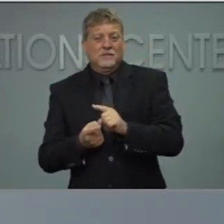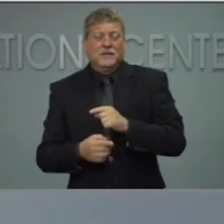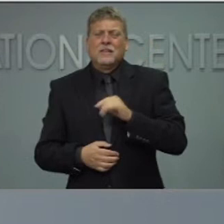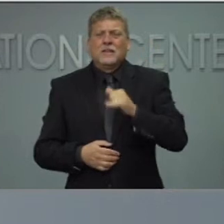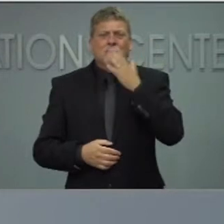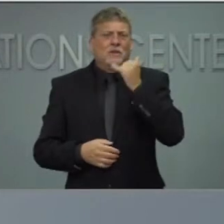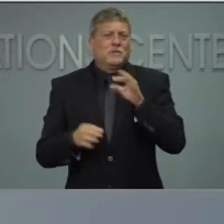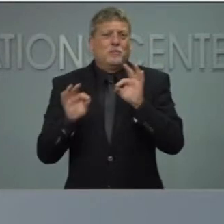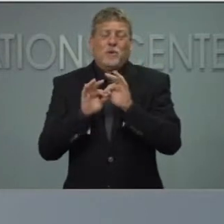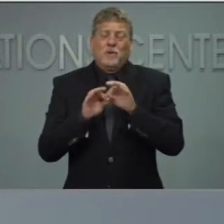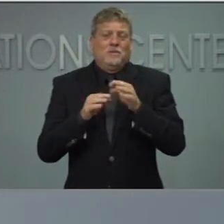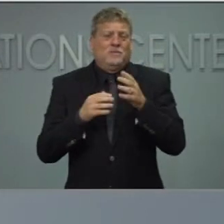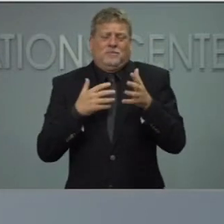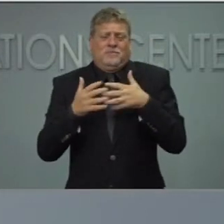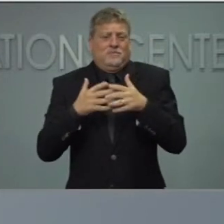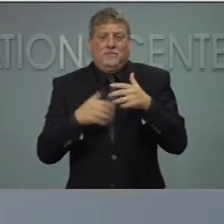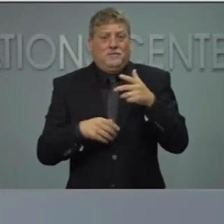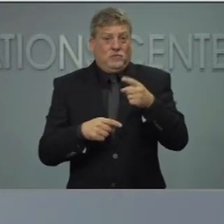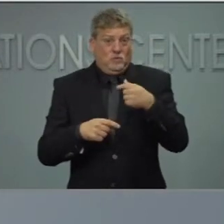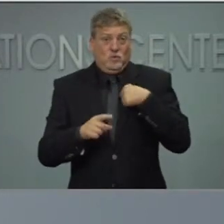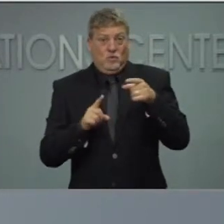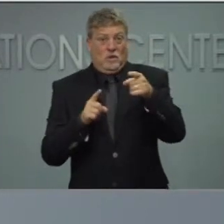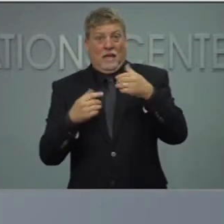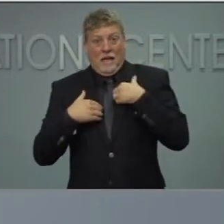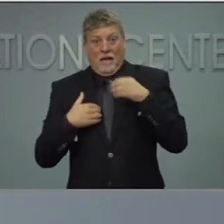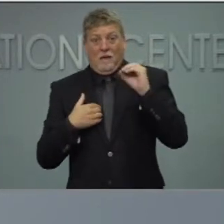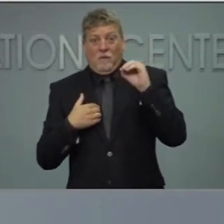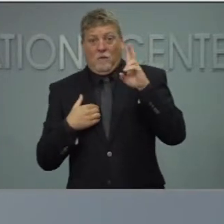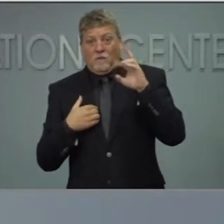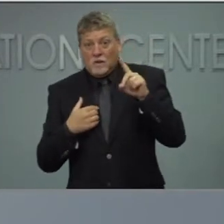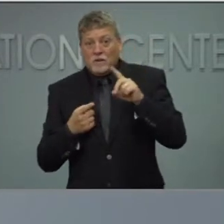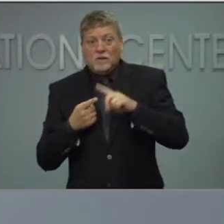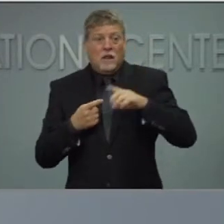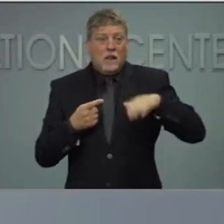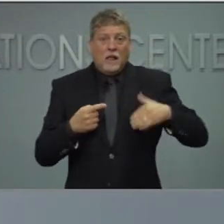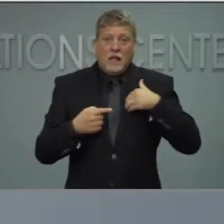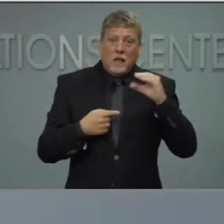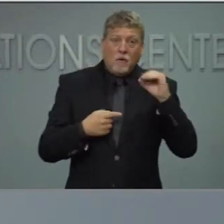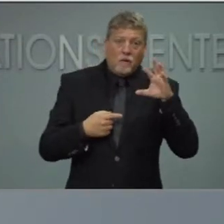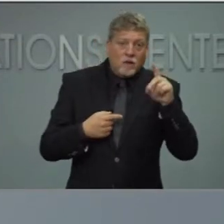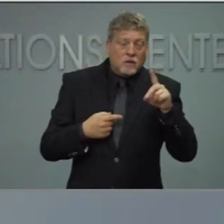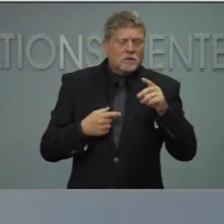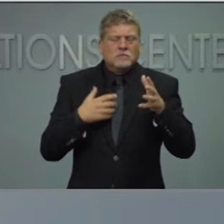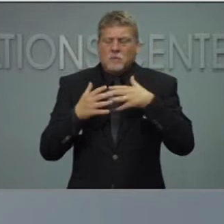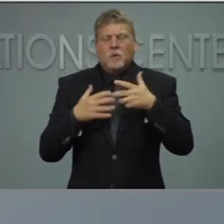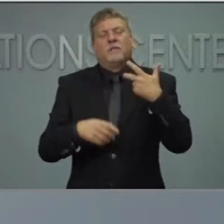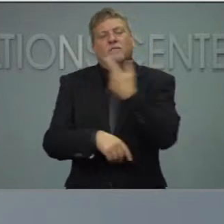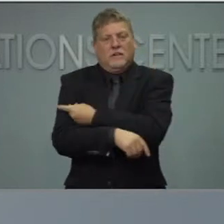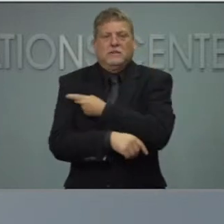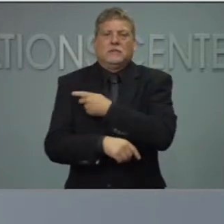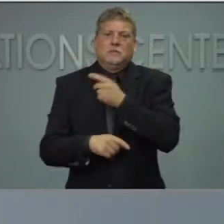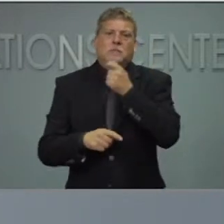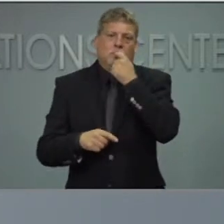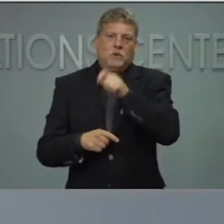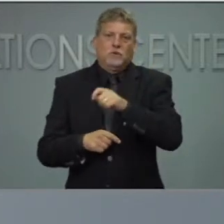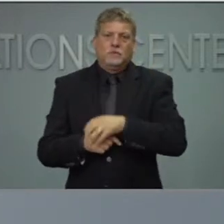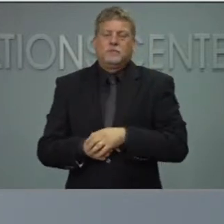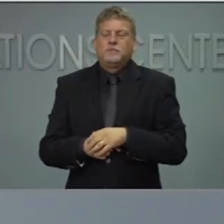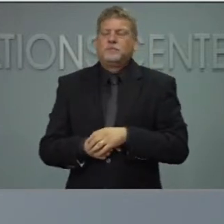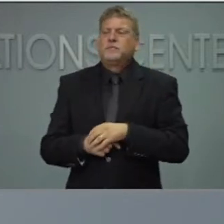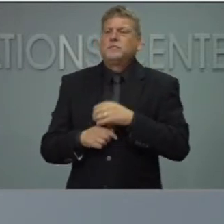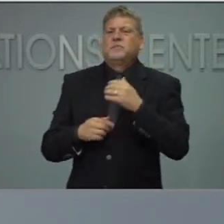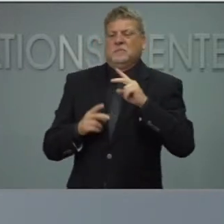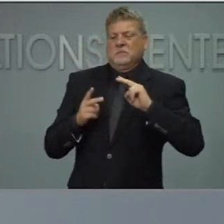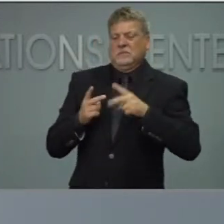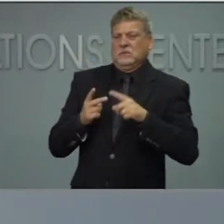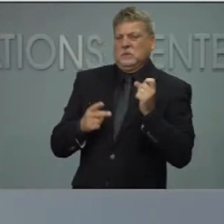you've had COVID or not, to get vaccinated right away. And to go along with that, so those antibodies, what has the state been